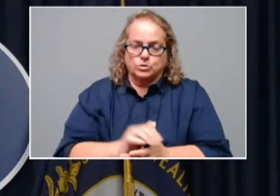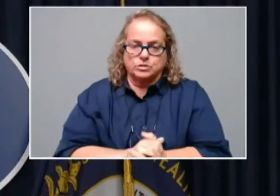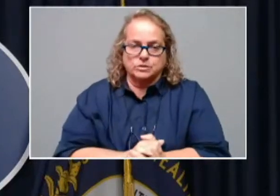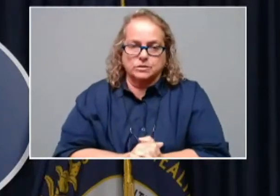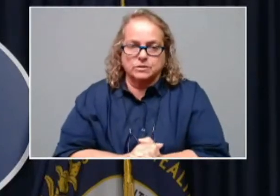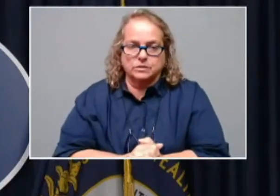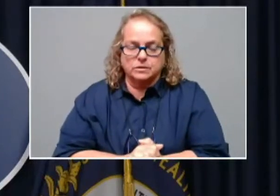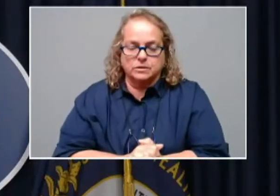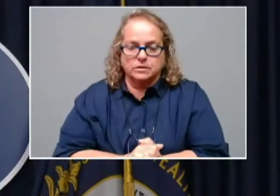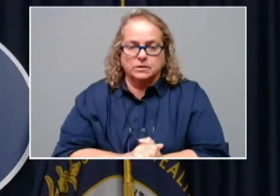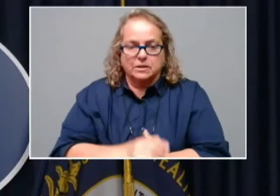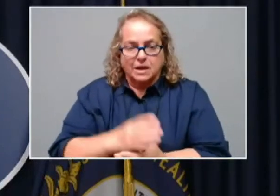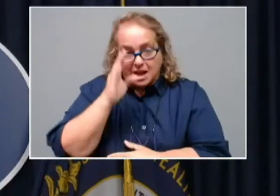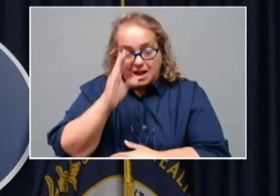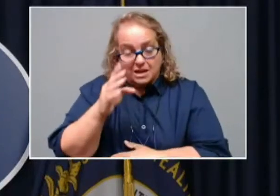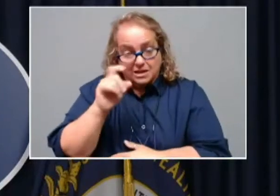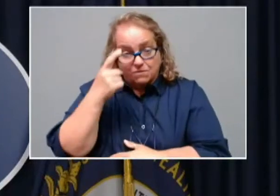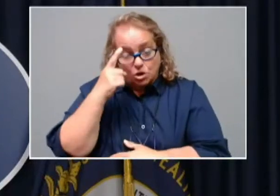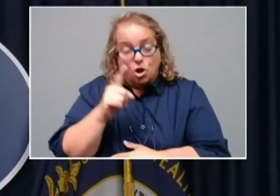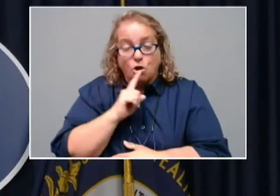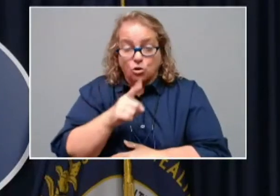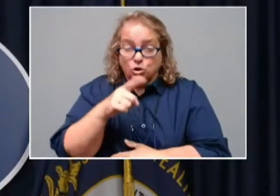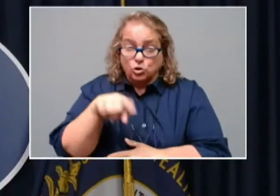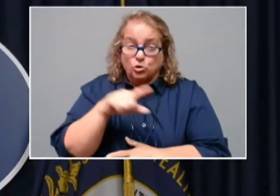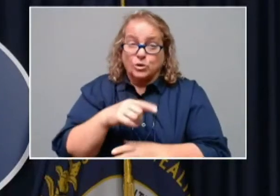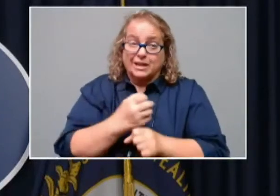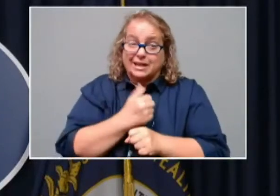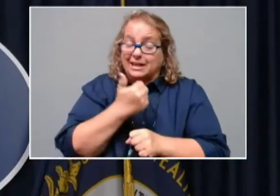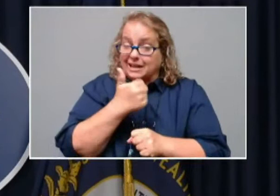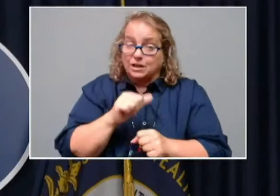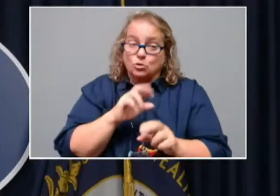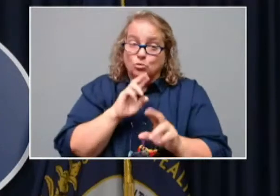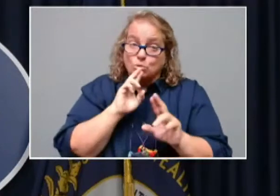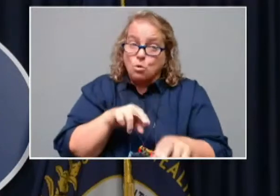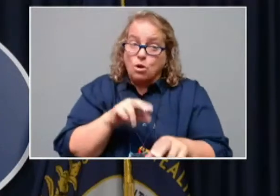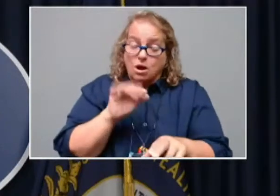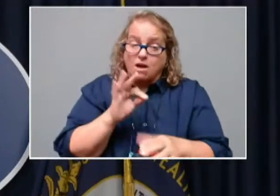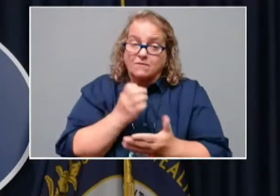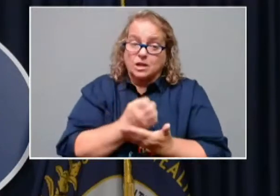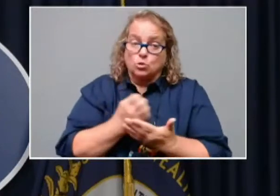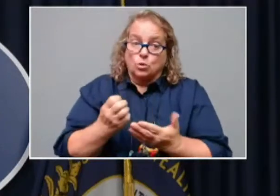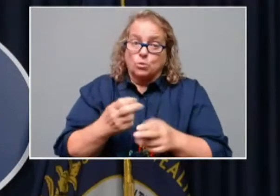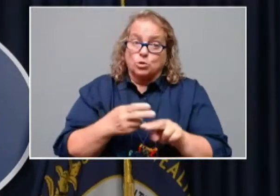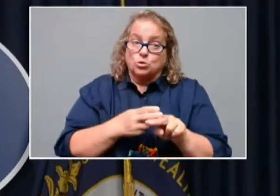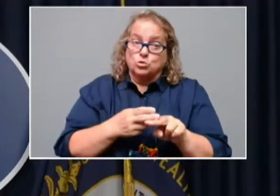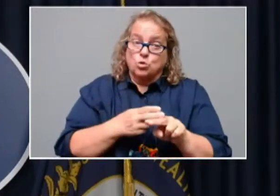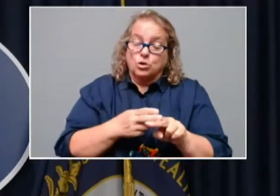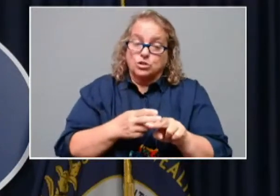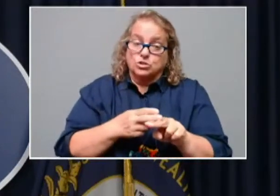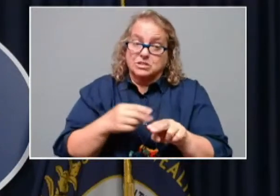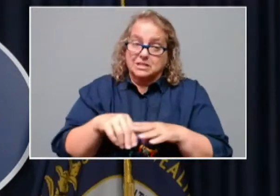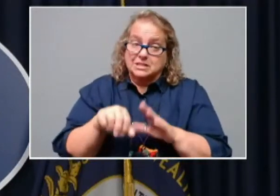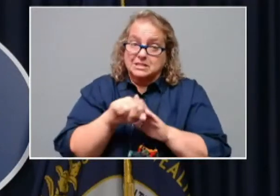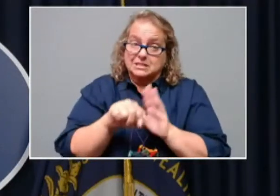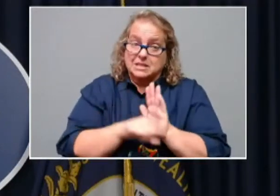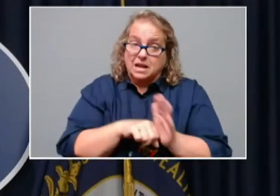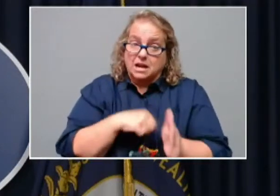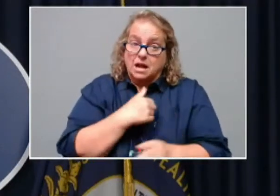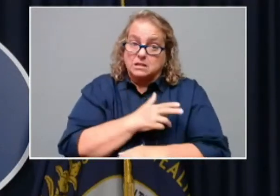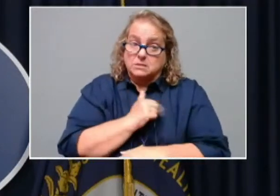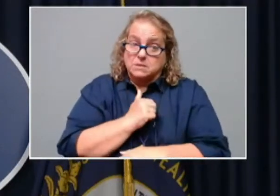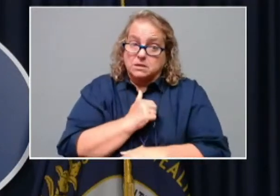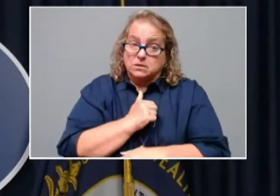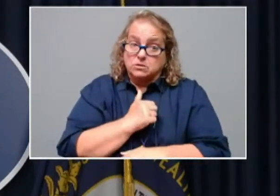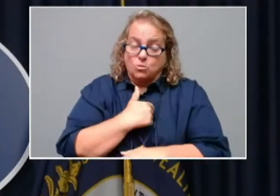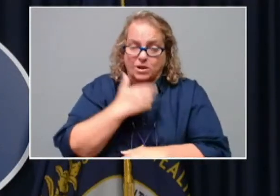Hi, Governor. Are you getting any reports of equipment shortages in the state's hospitals? We know of